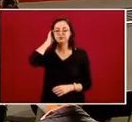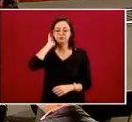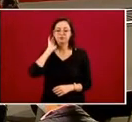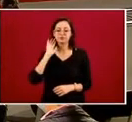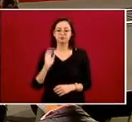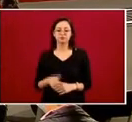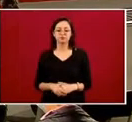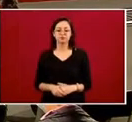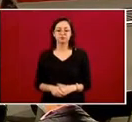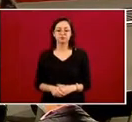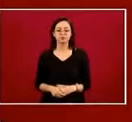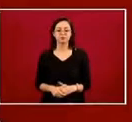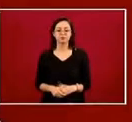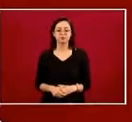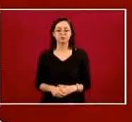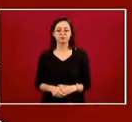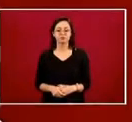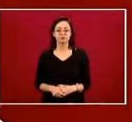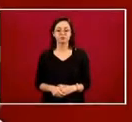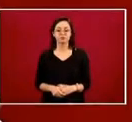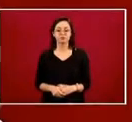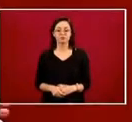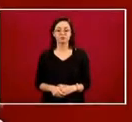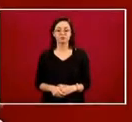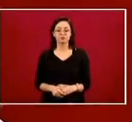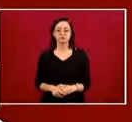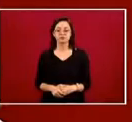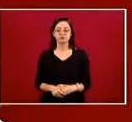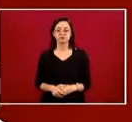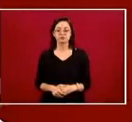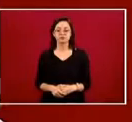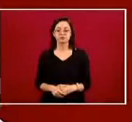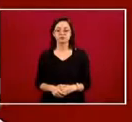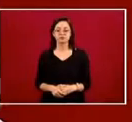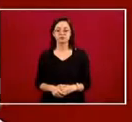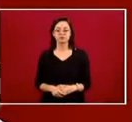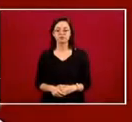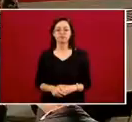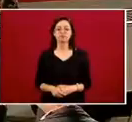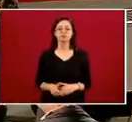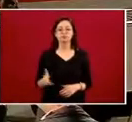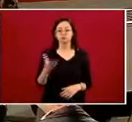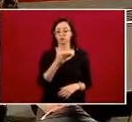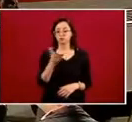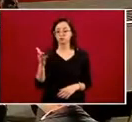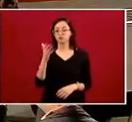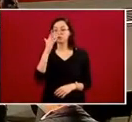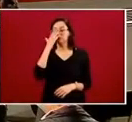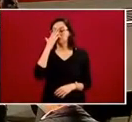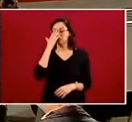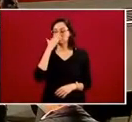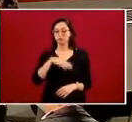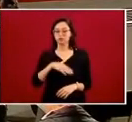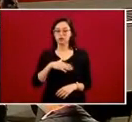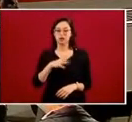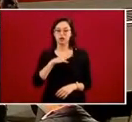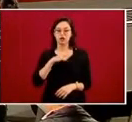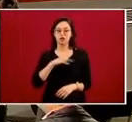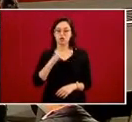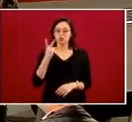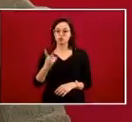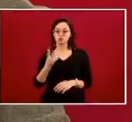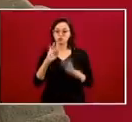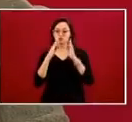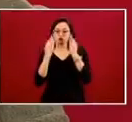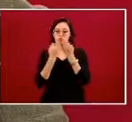12,600 or so. And what happens if the recruitment program is not successful? Well, as you know, we're